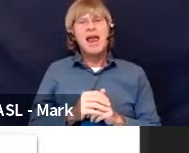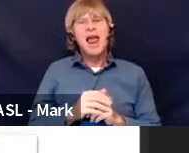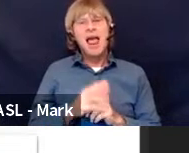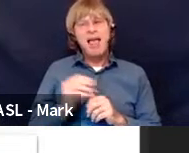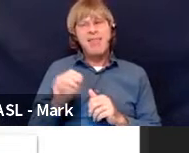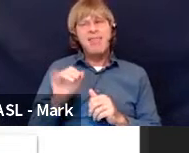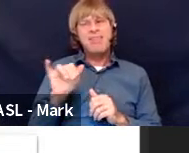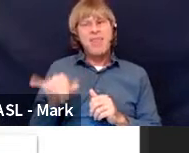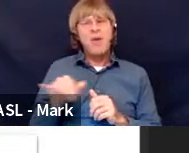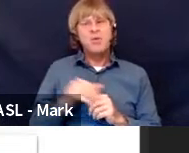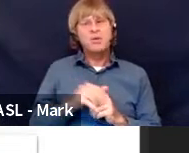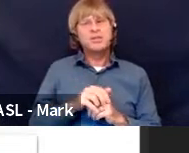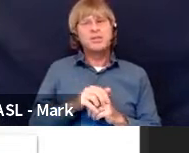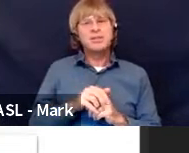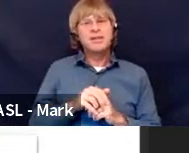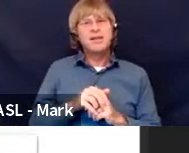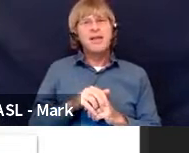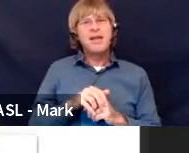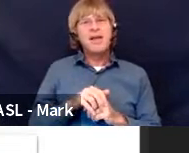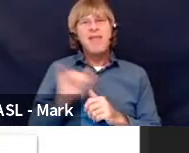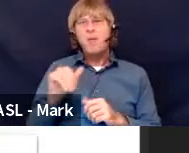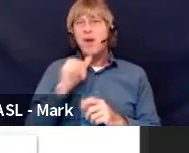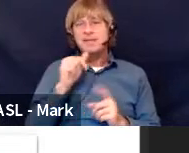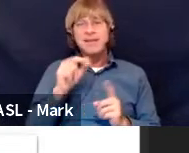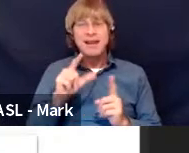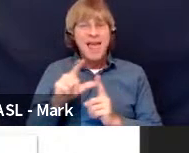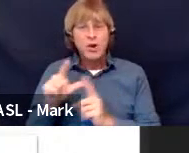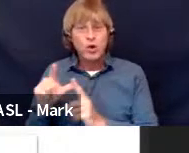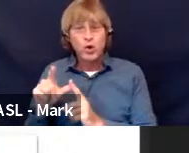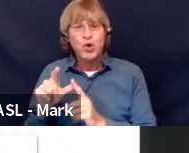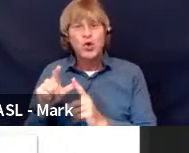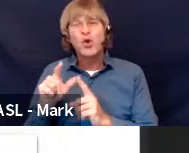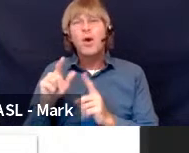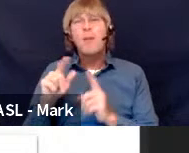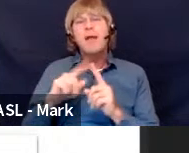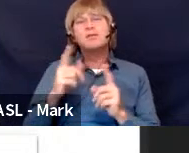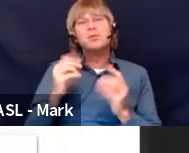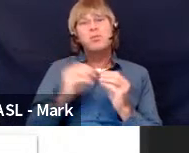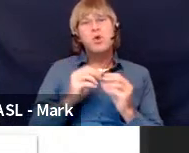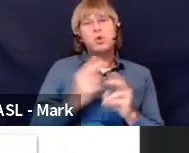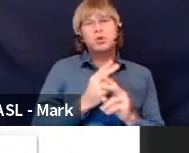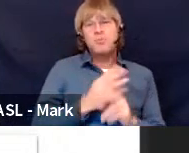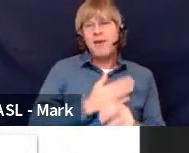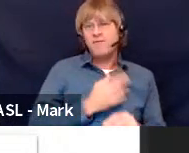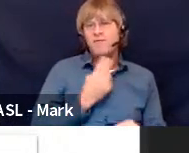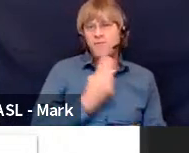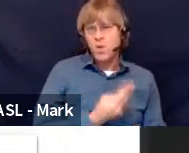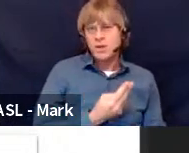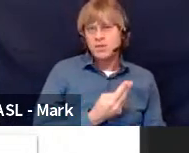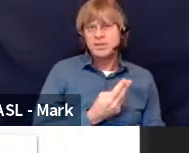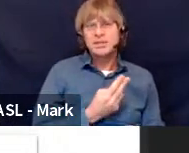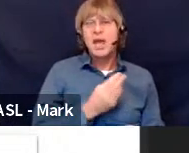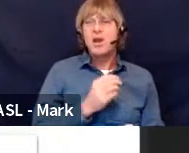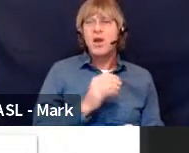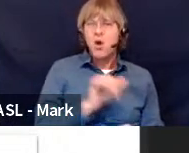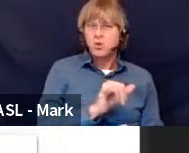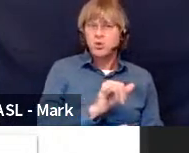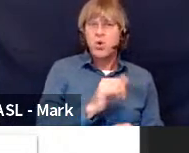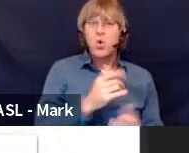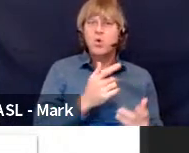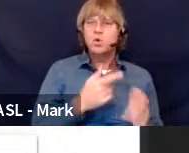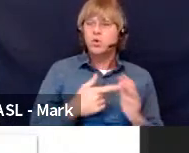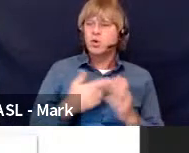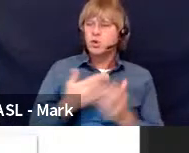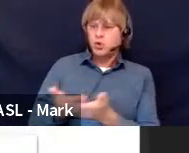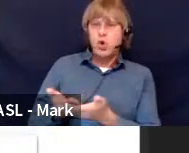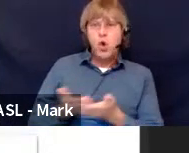that wasn't lettering as much as it was with using my voice, and also showing